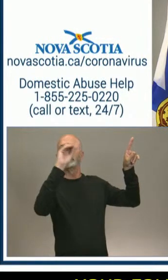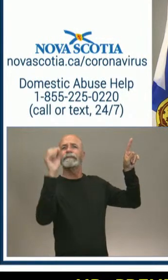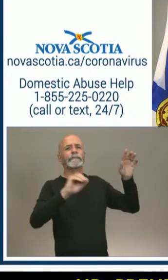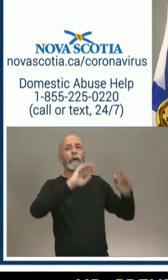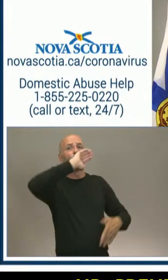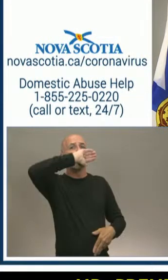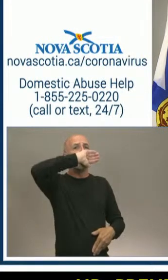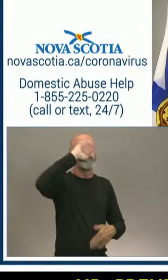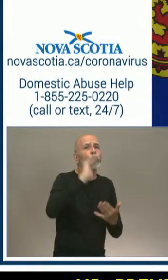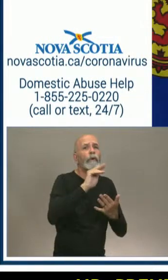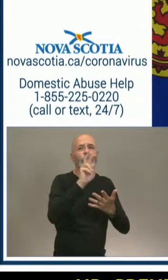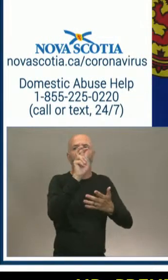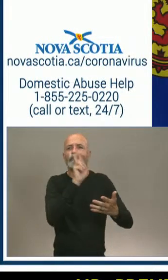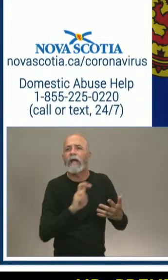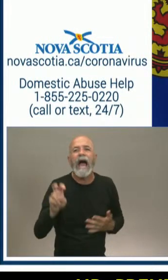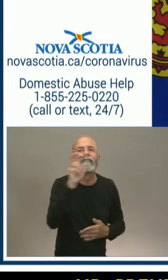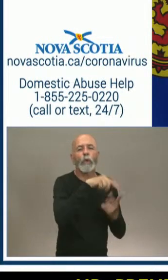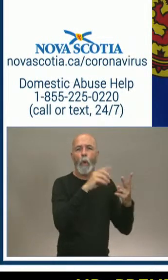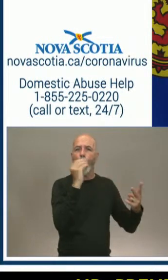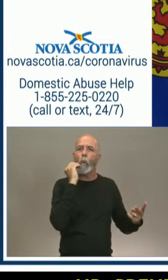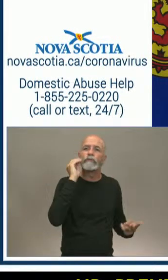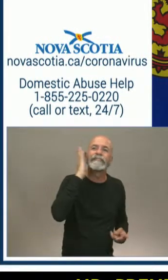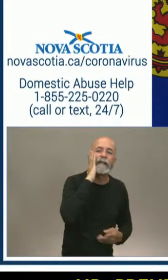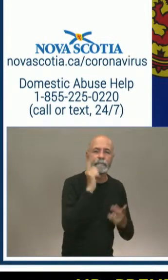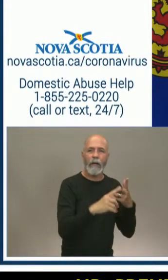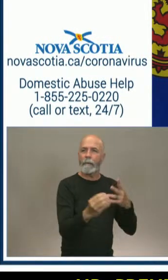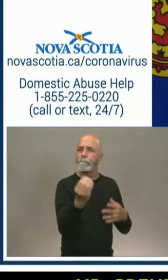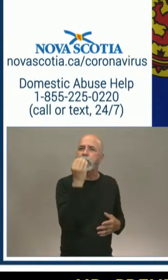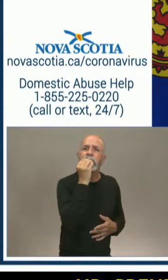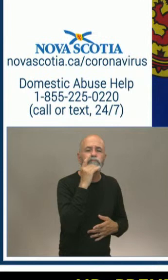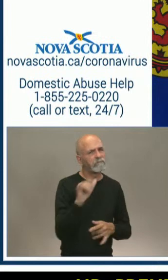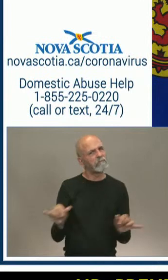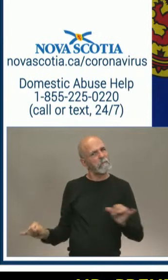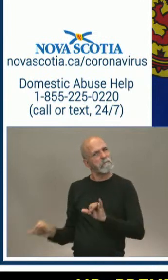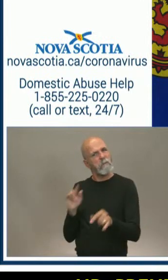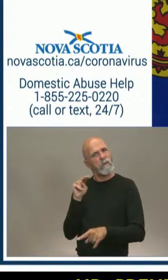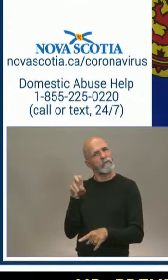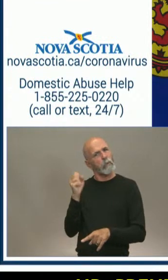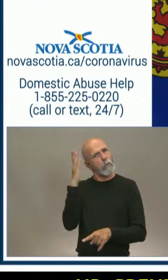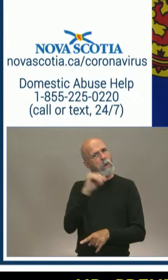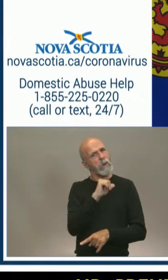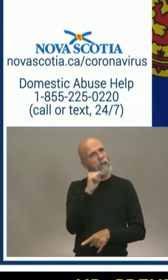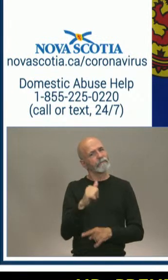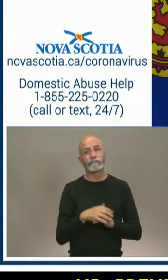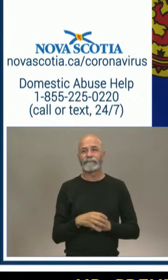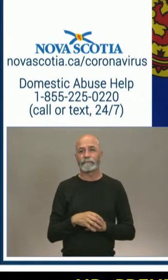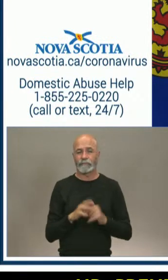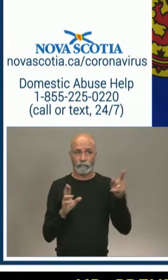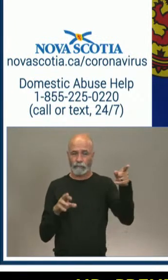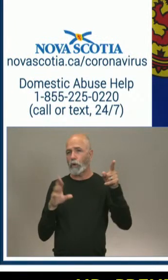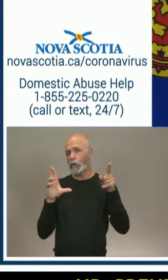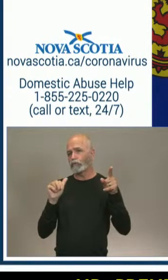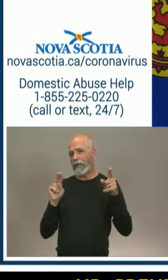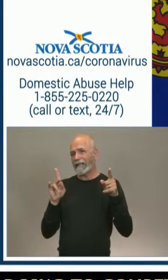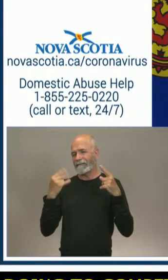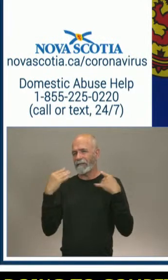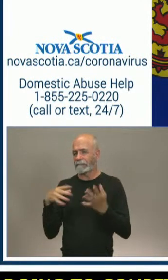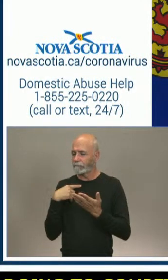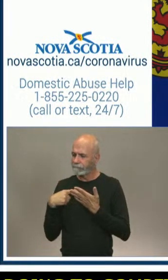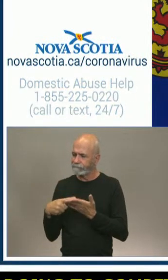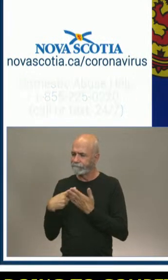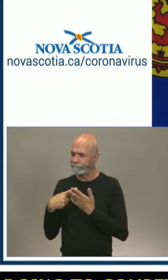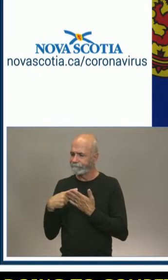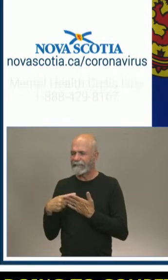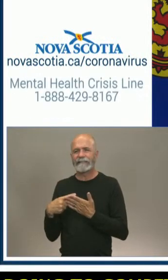We have discussions that will continue as we have been with the industries that have been most significantly impacted by our